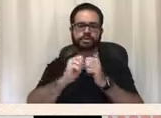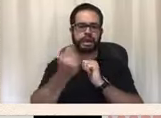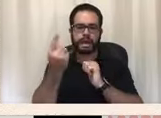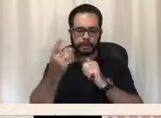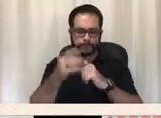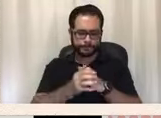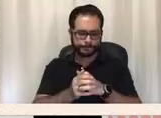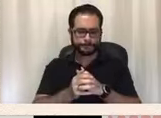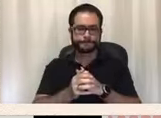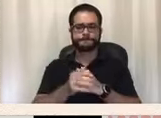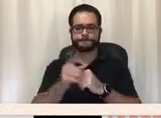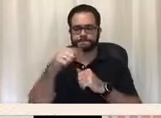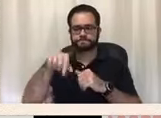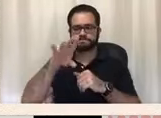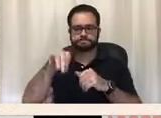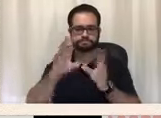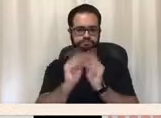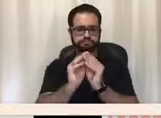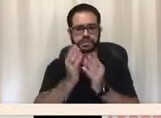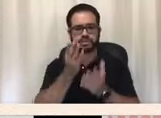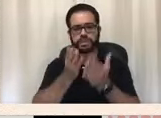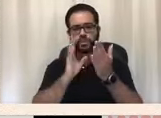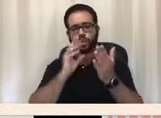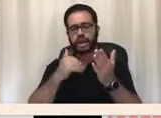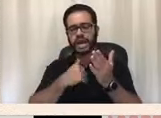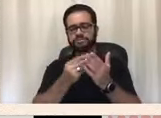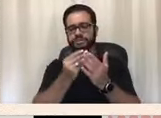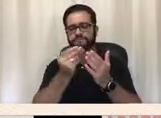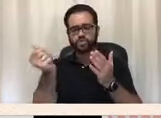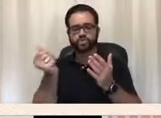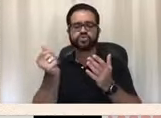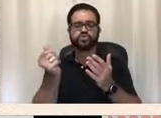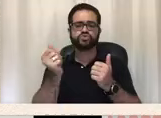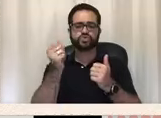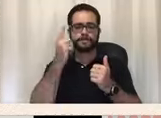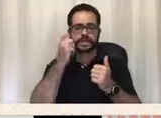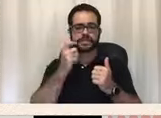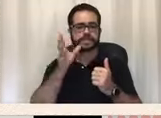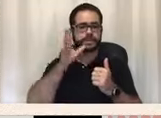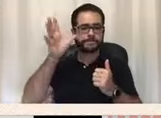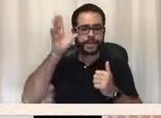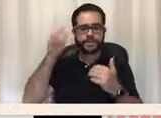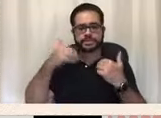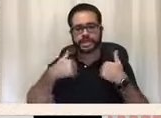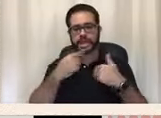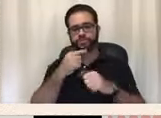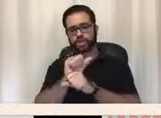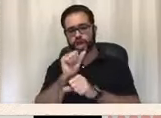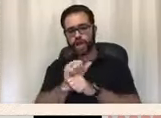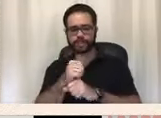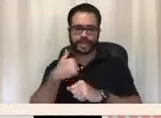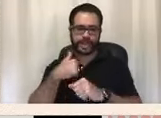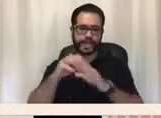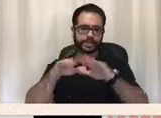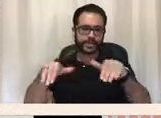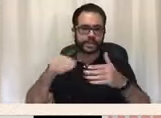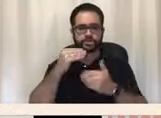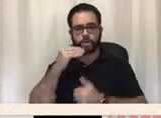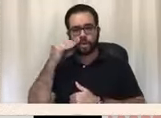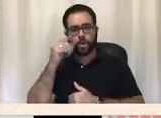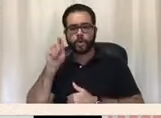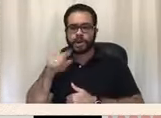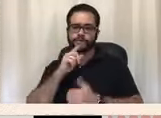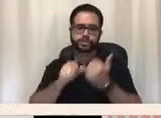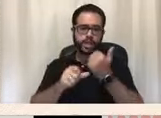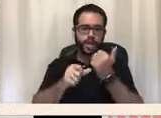meetings, you may have, quite a few, because, parents have jobs. They have the kiddos at home that they need to assist with homework, food,